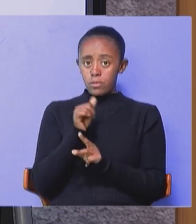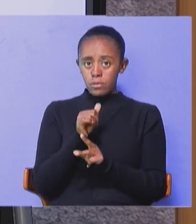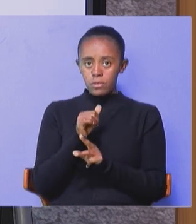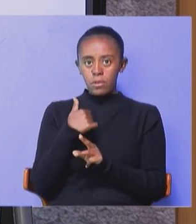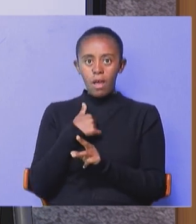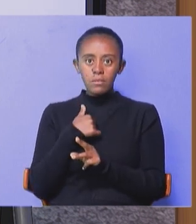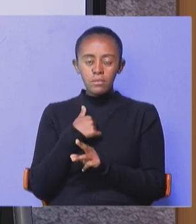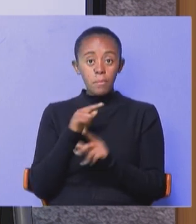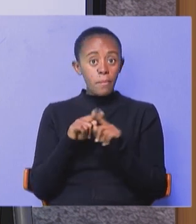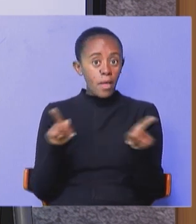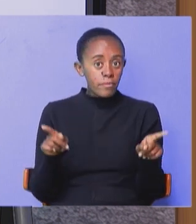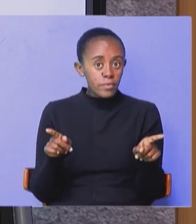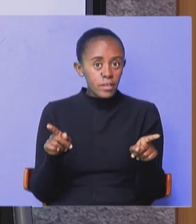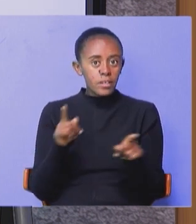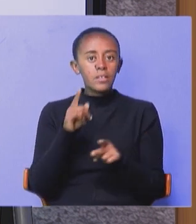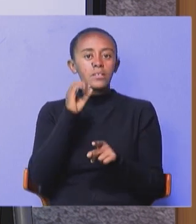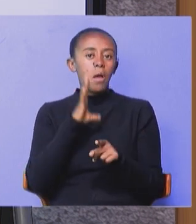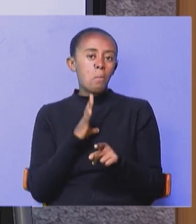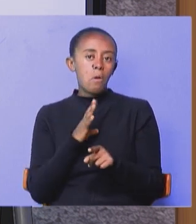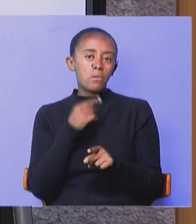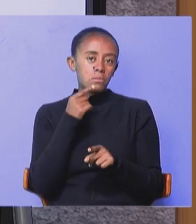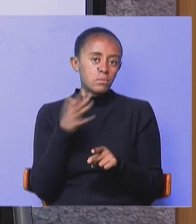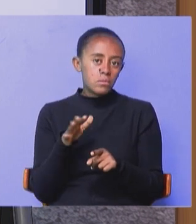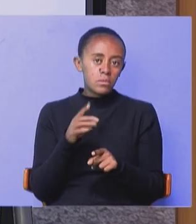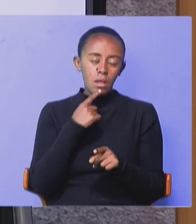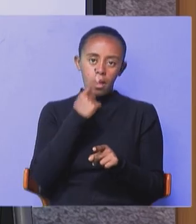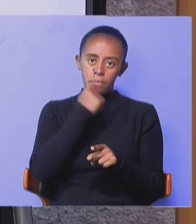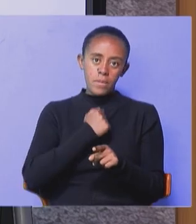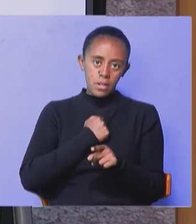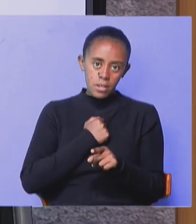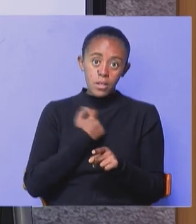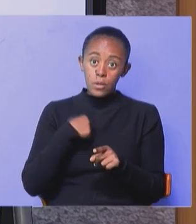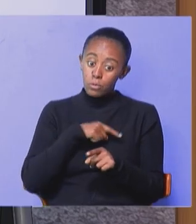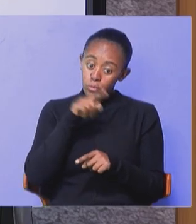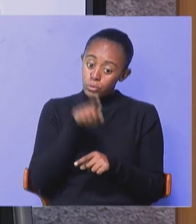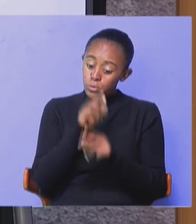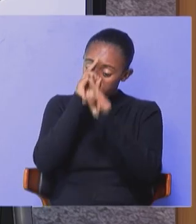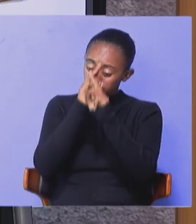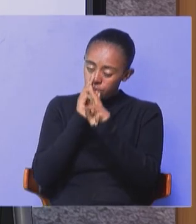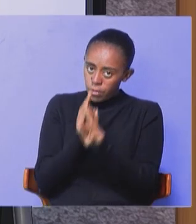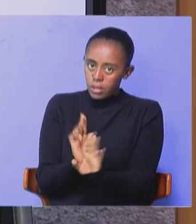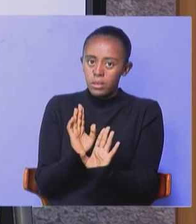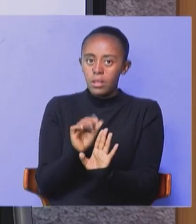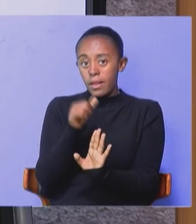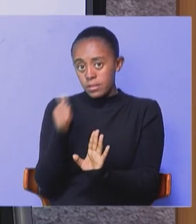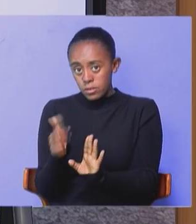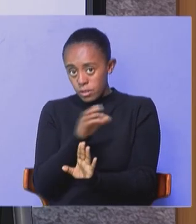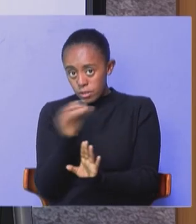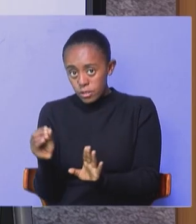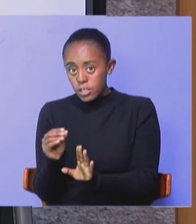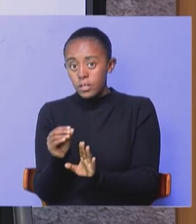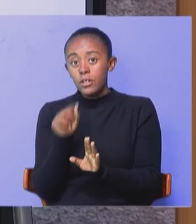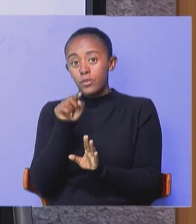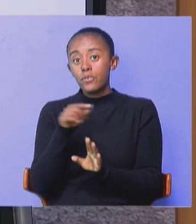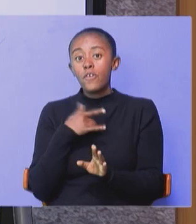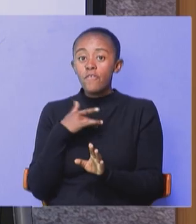us? But someone may have said, I believe we should respect others, and you